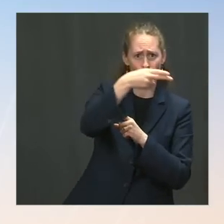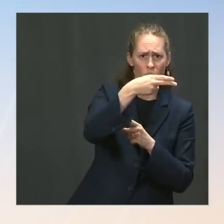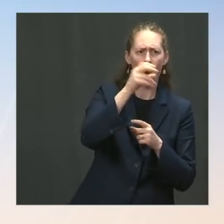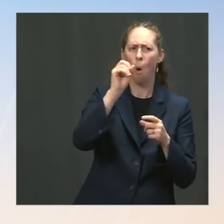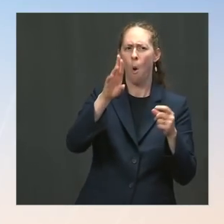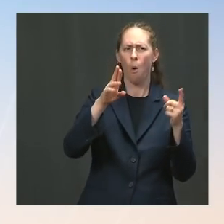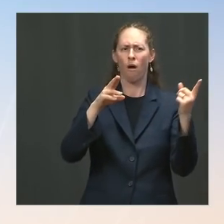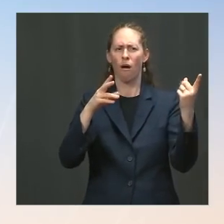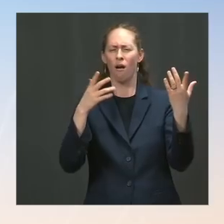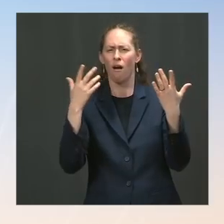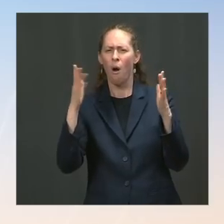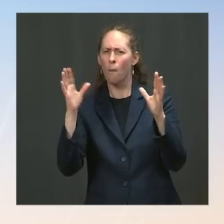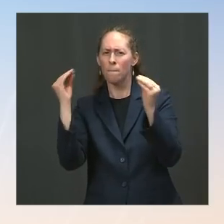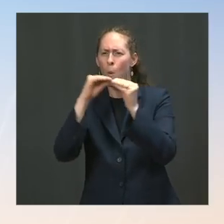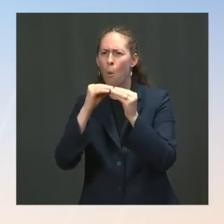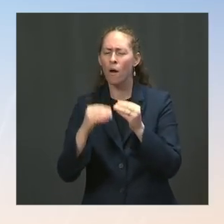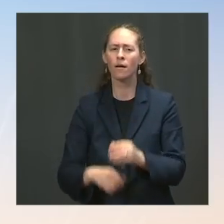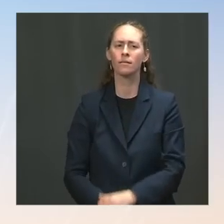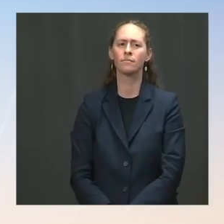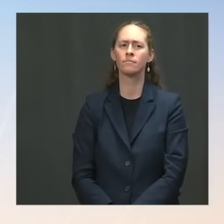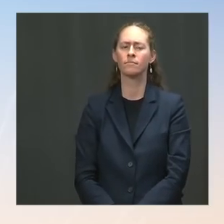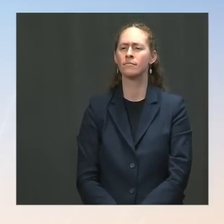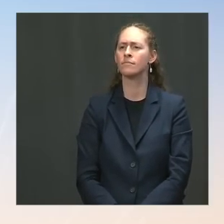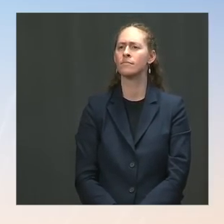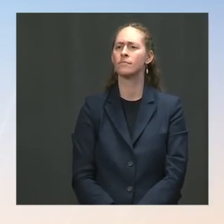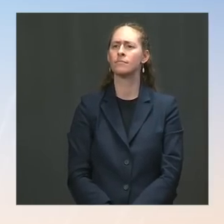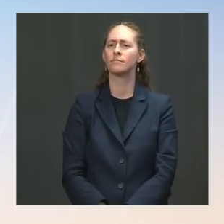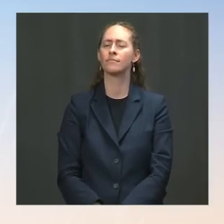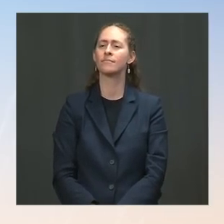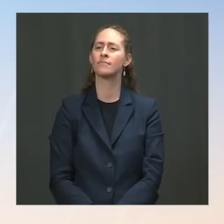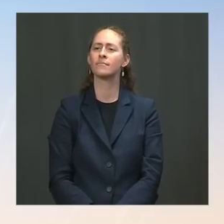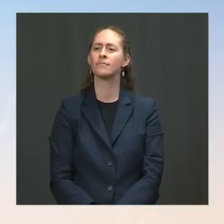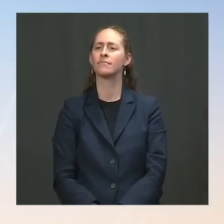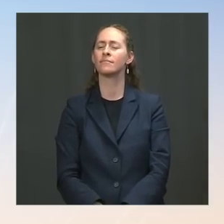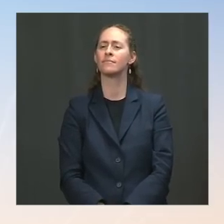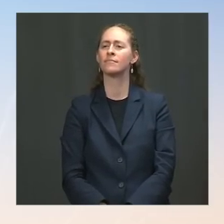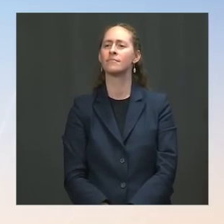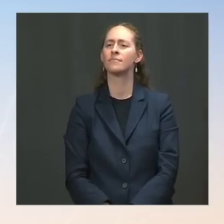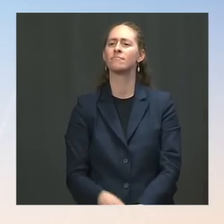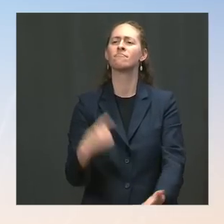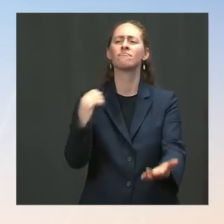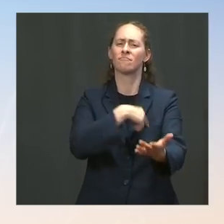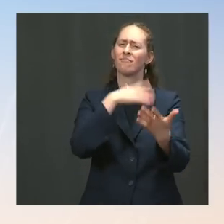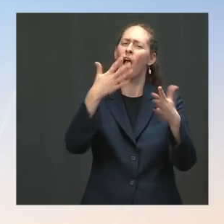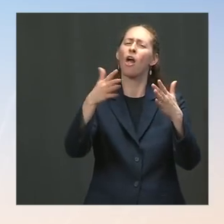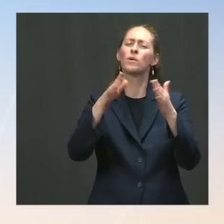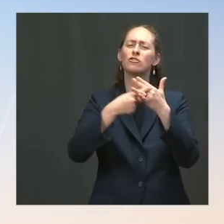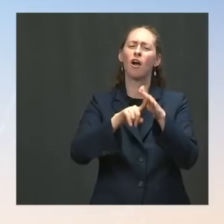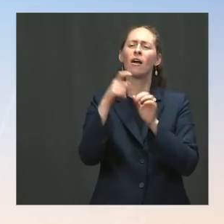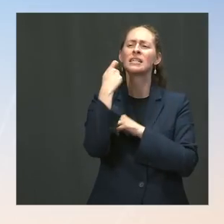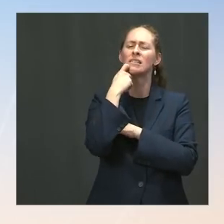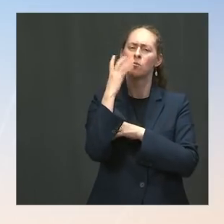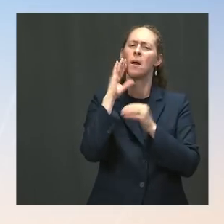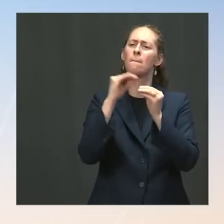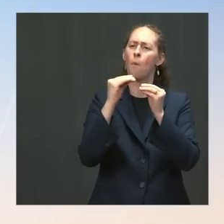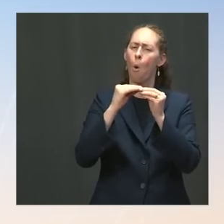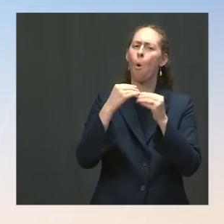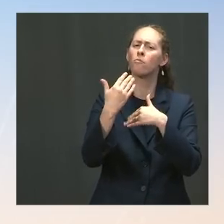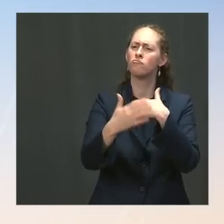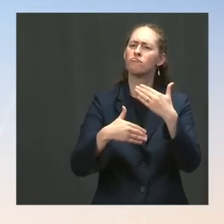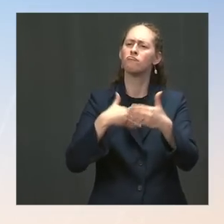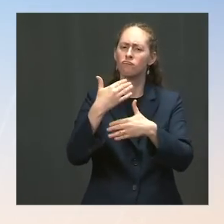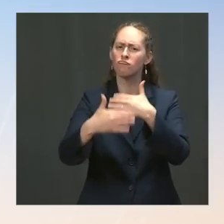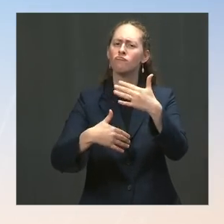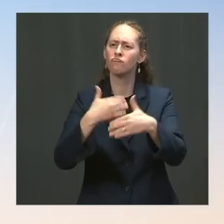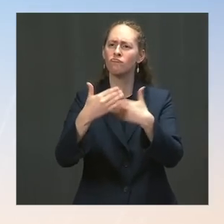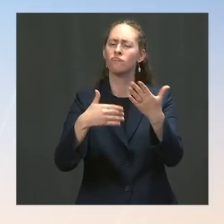just the beginning, and we certainly plan to give more. We want to be the arsenal for vaccines in the global community. I would note, and then